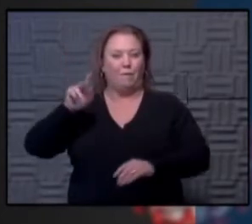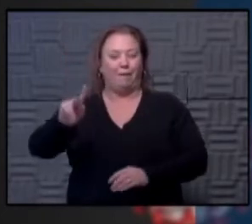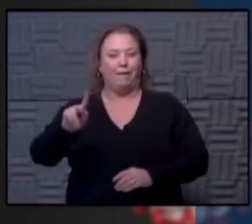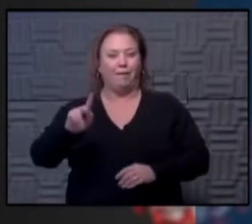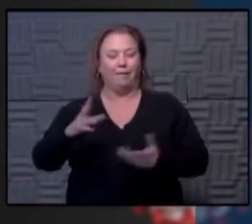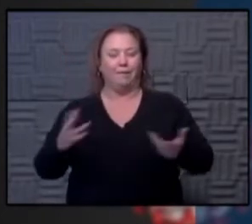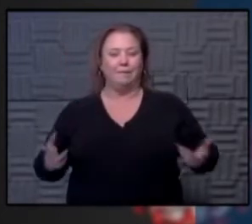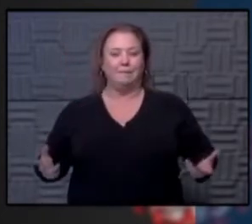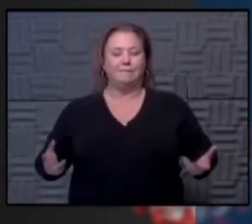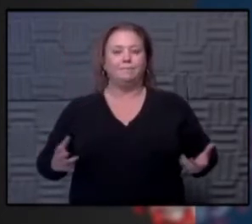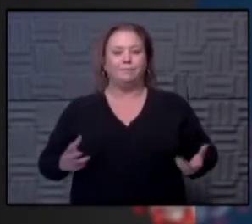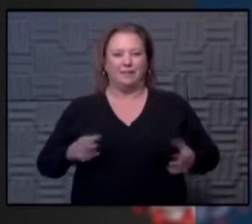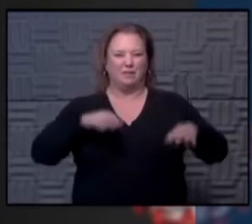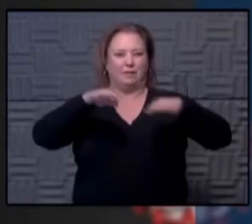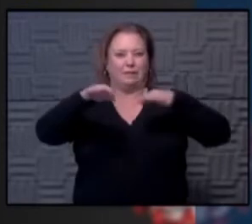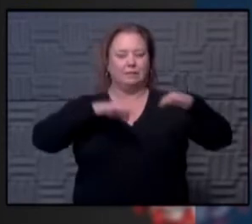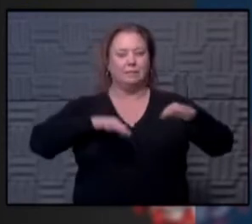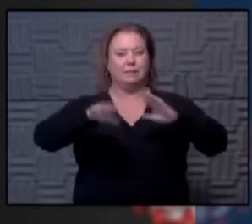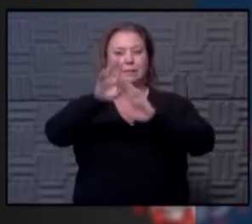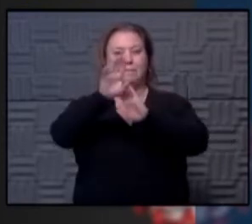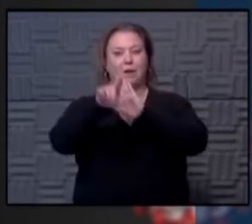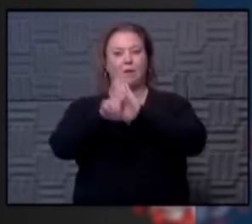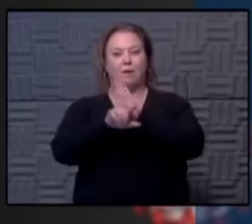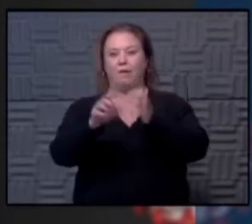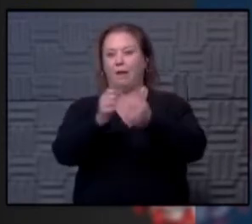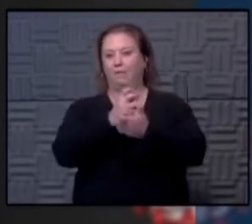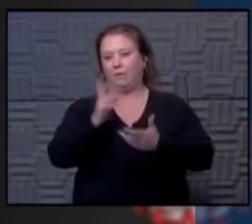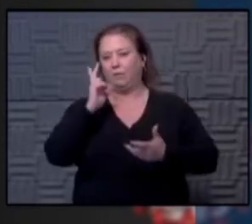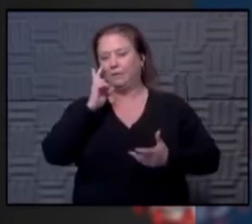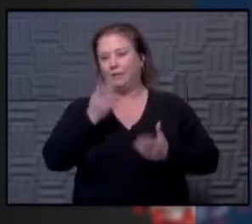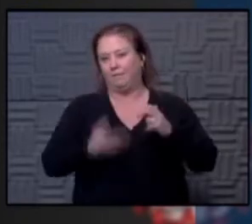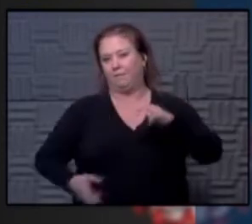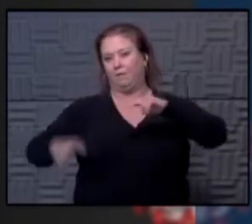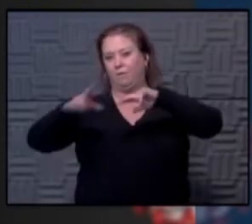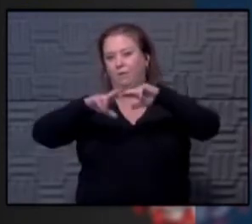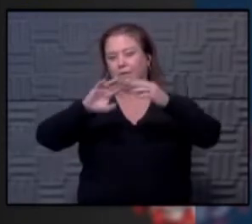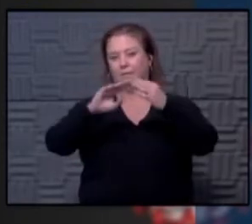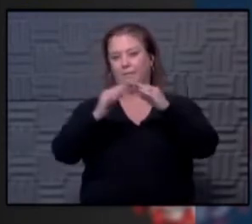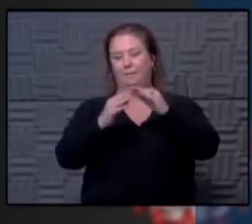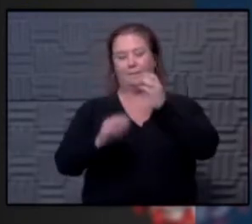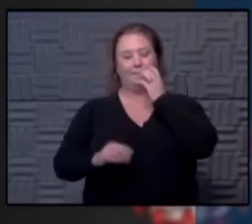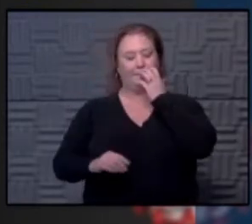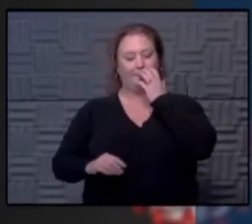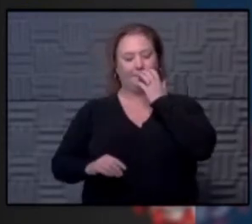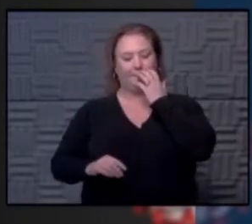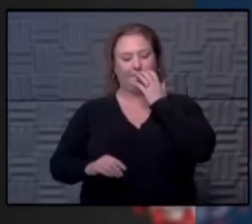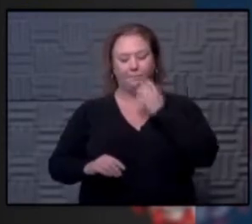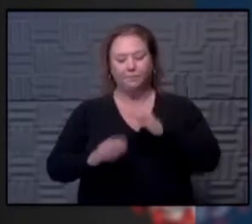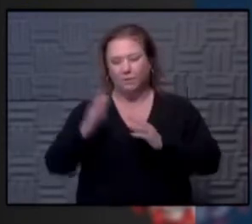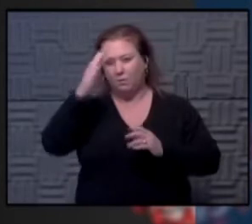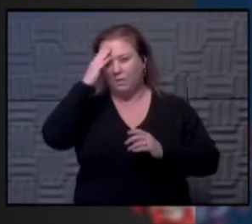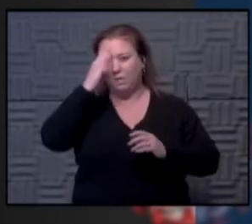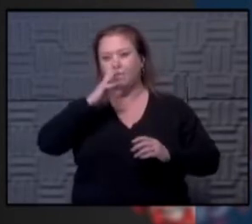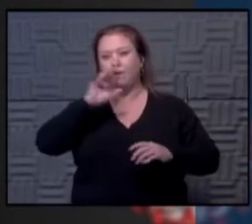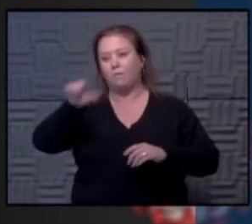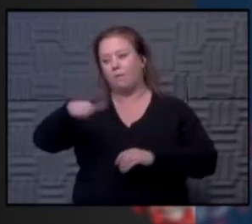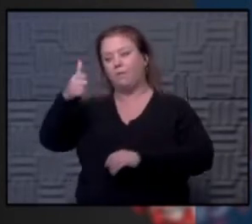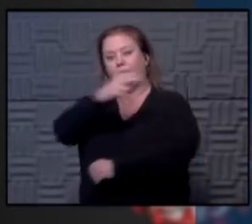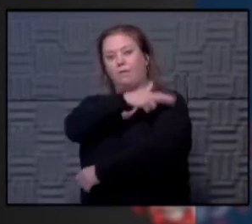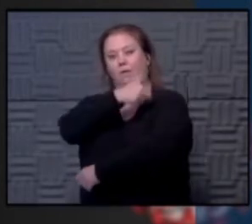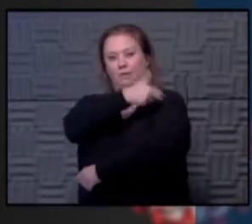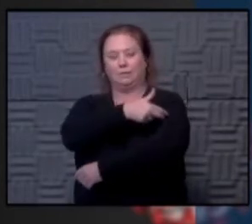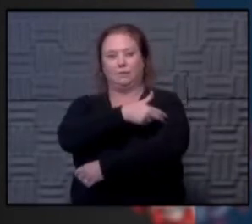that's explaining what Dana said, what we're seeing in our hospital, our increase in numbers. We actually know from talking to other health systems across the metropolitan area, we